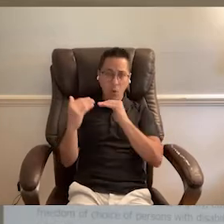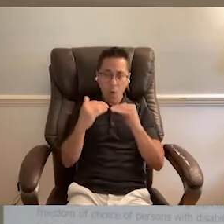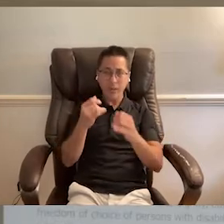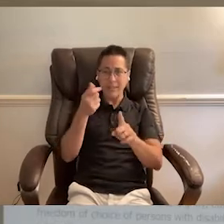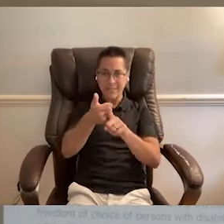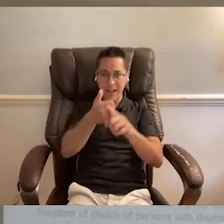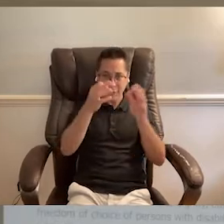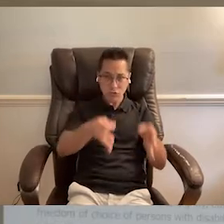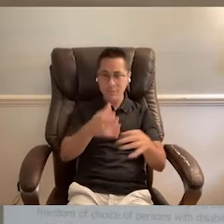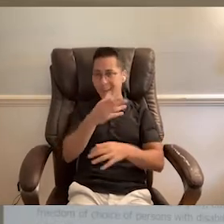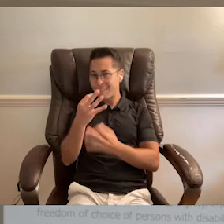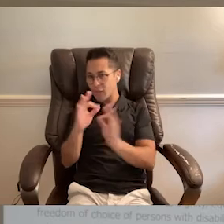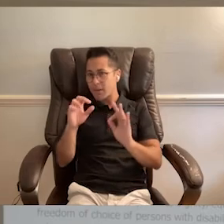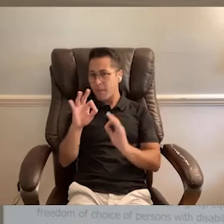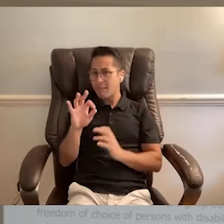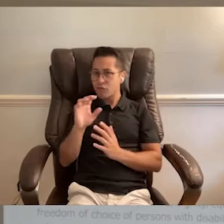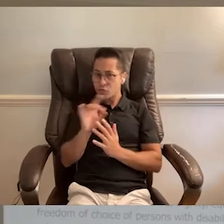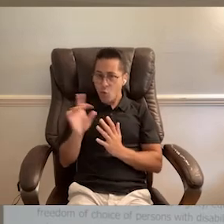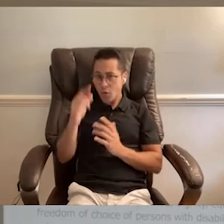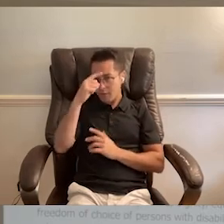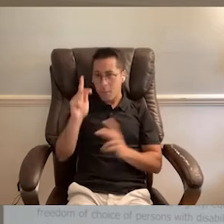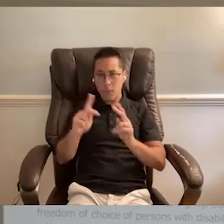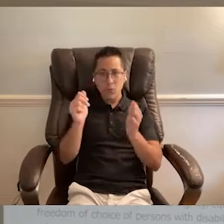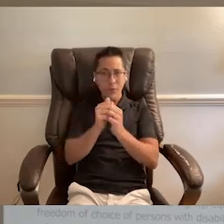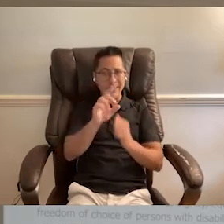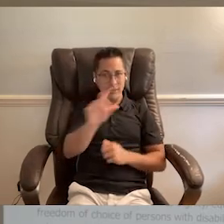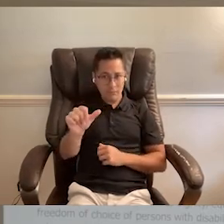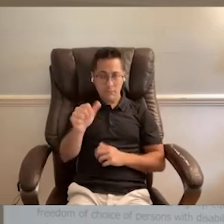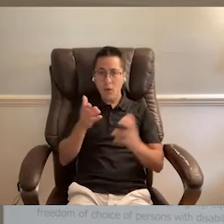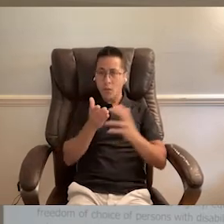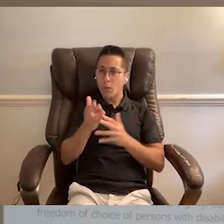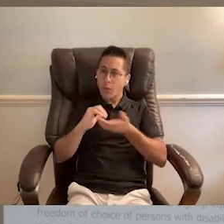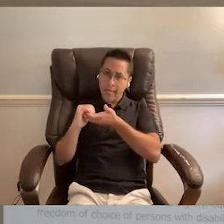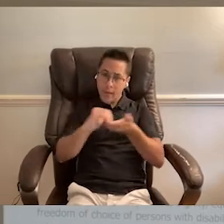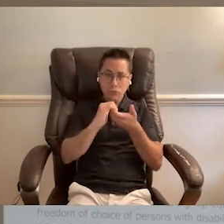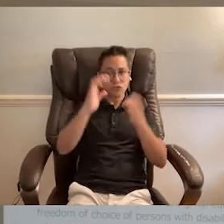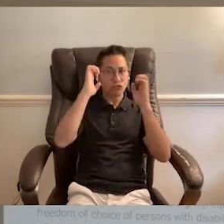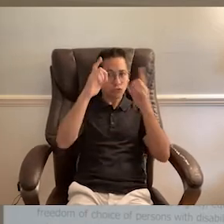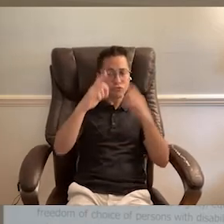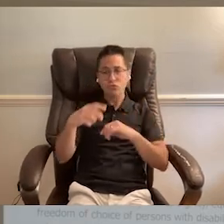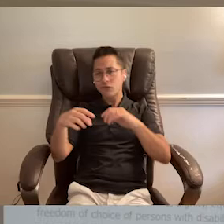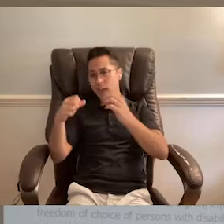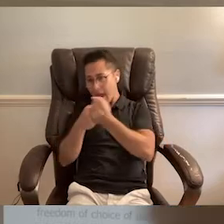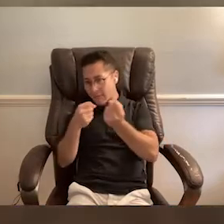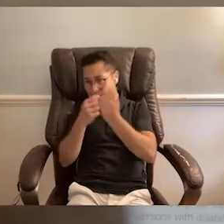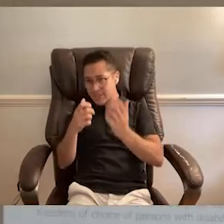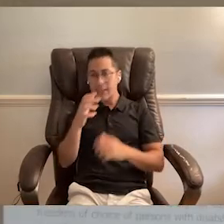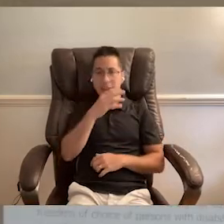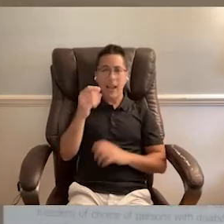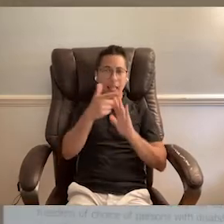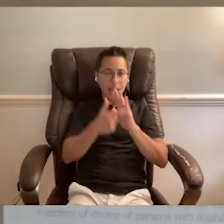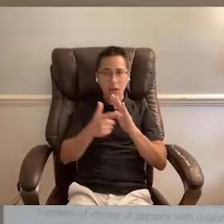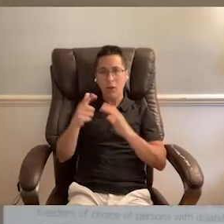of choice of persons with disabilities through collaboration, education, advocacy, as well as legal and legislative